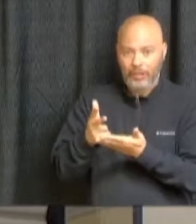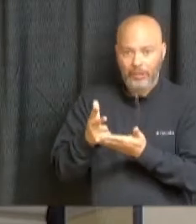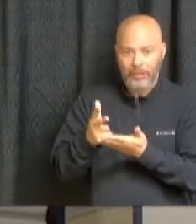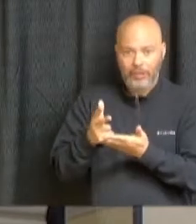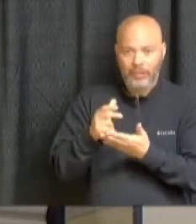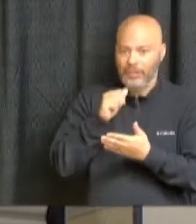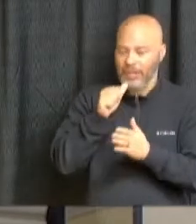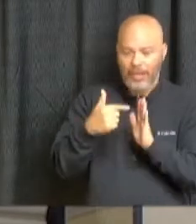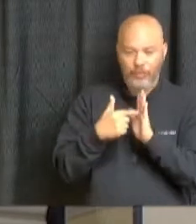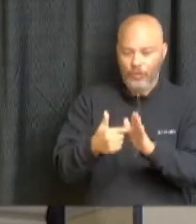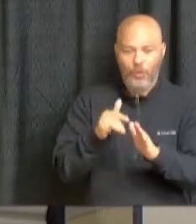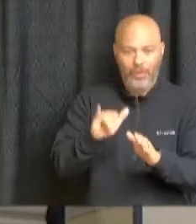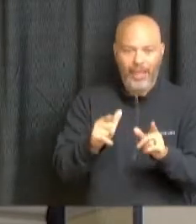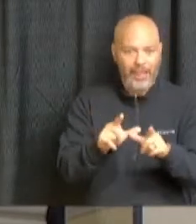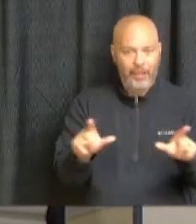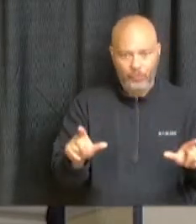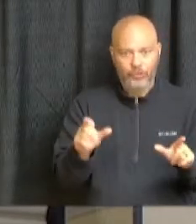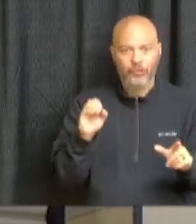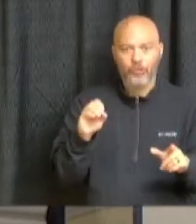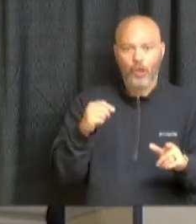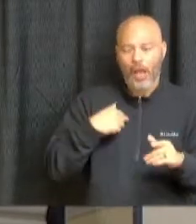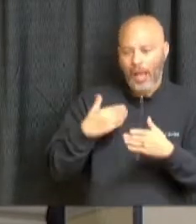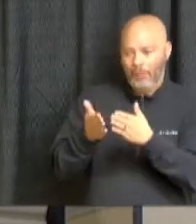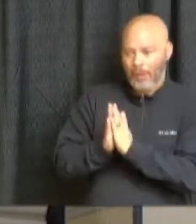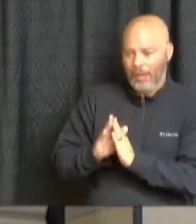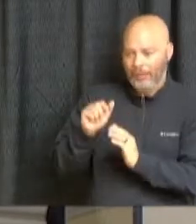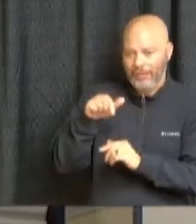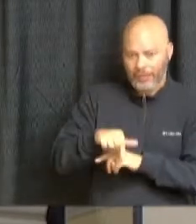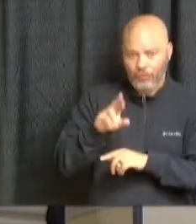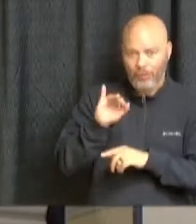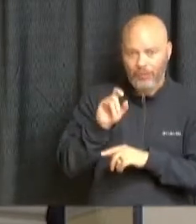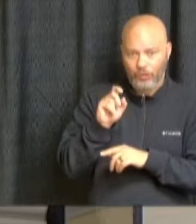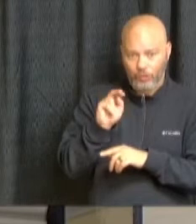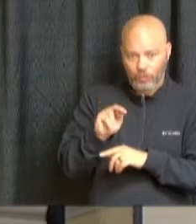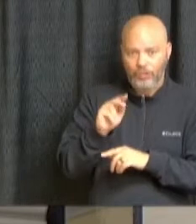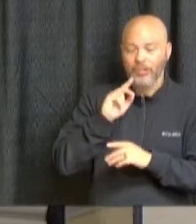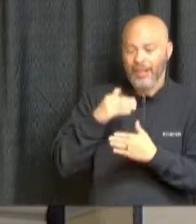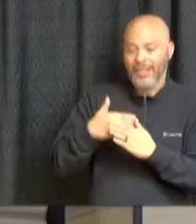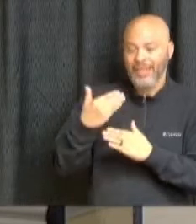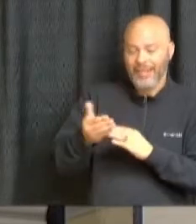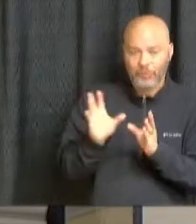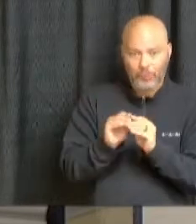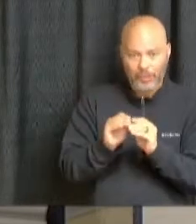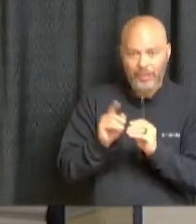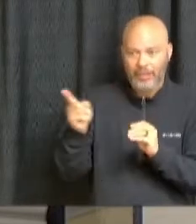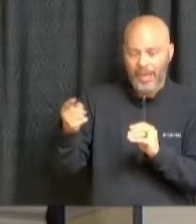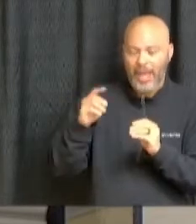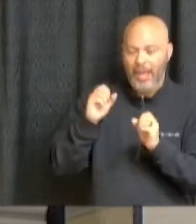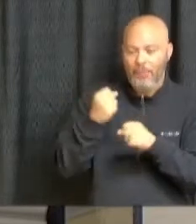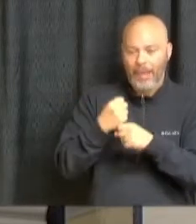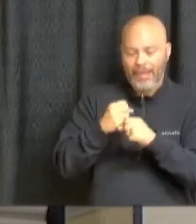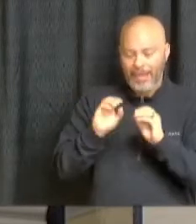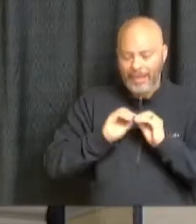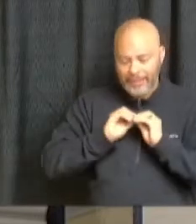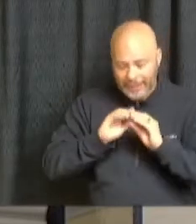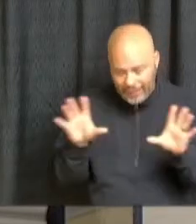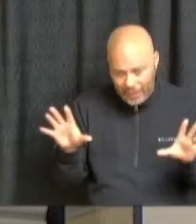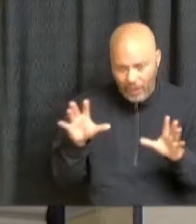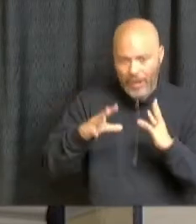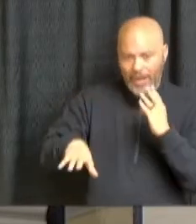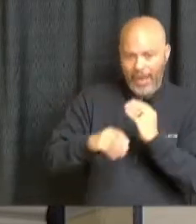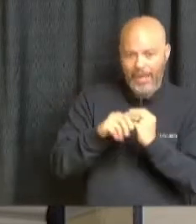not reflect this language. So all I'm asking in this resolution is that their next meeting, they clarify and add